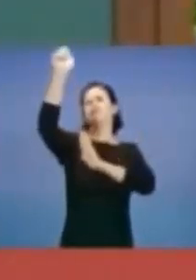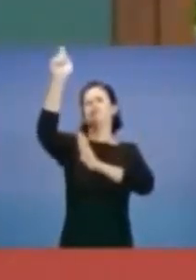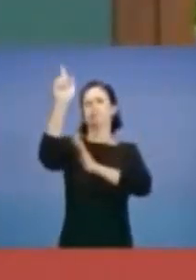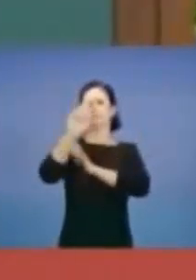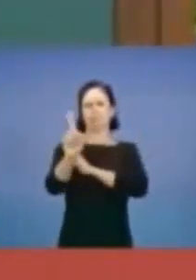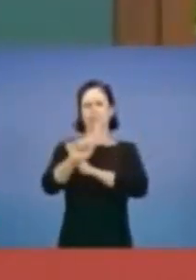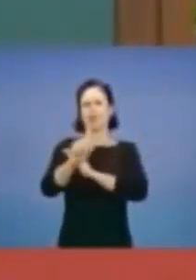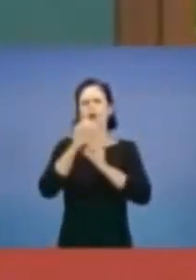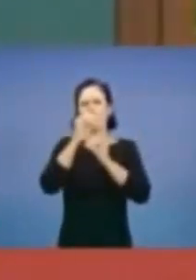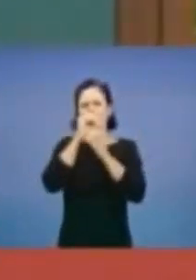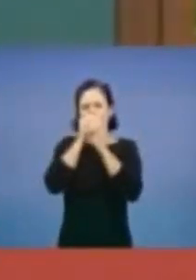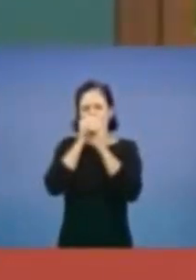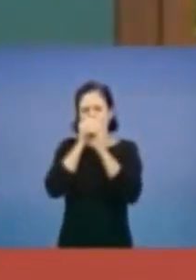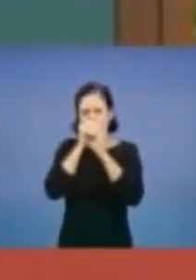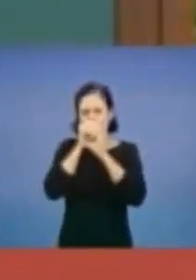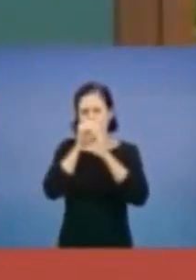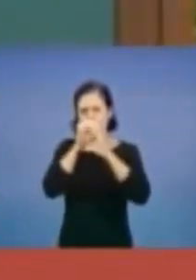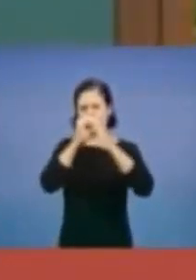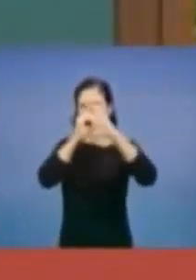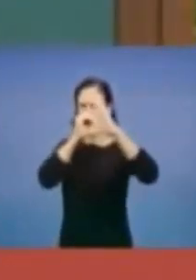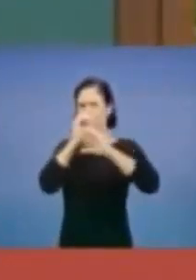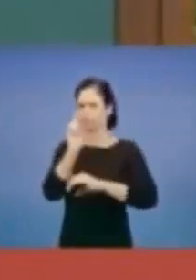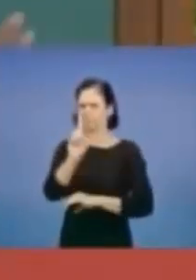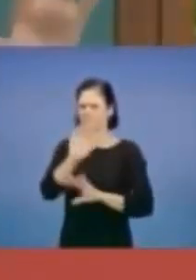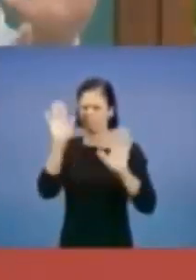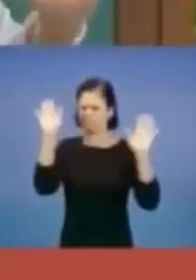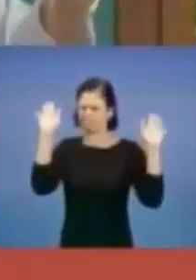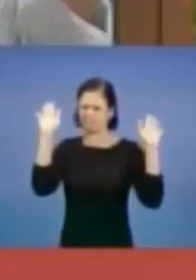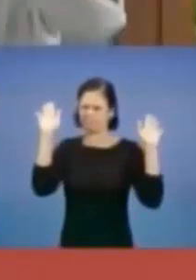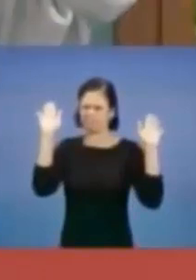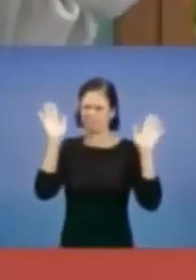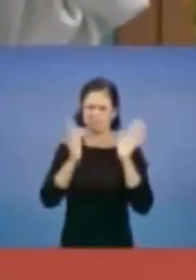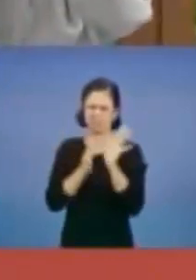like fireworks. No.